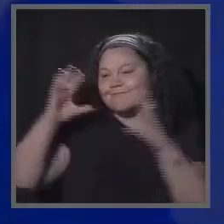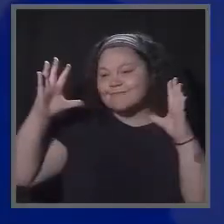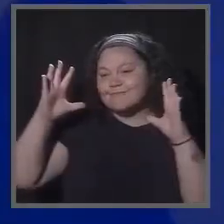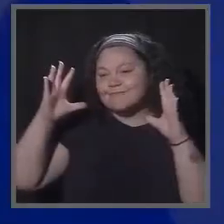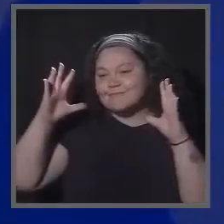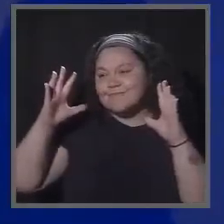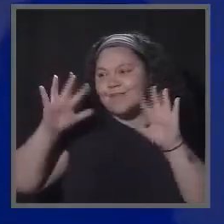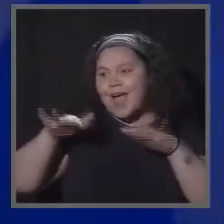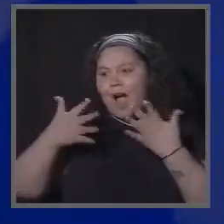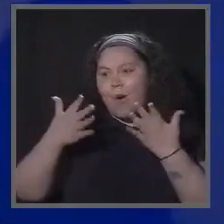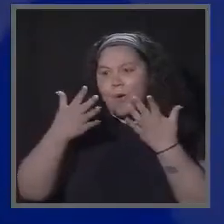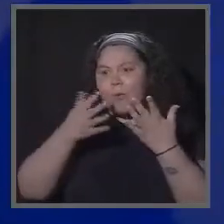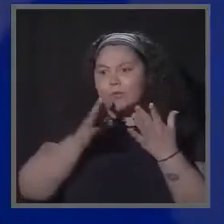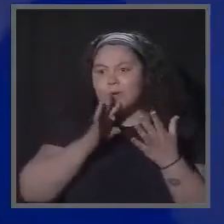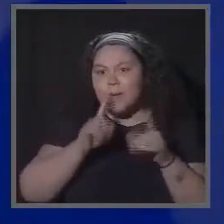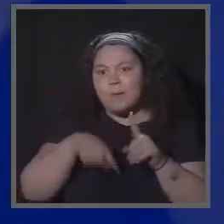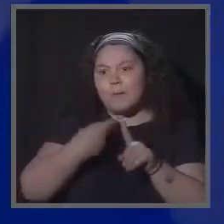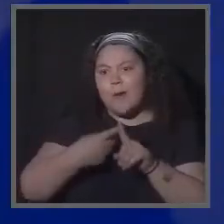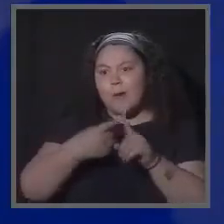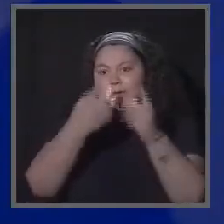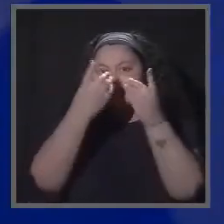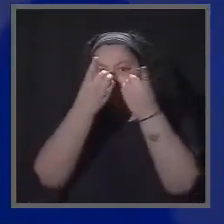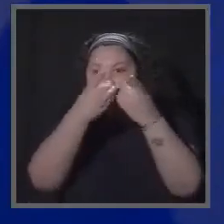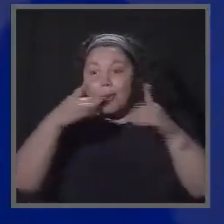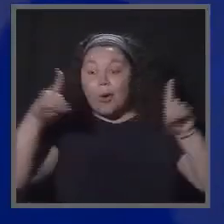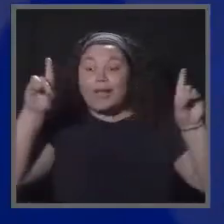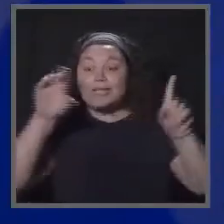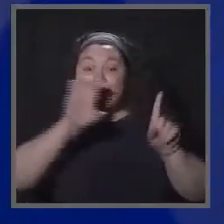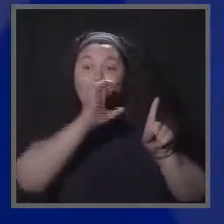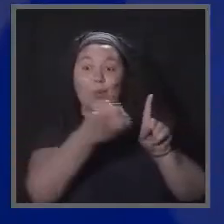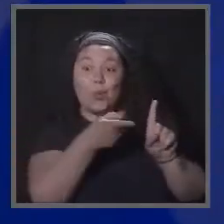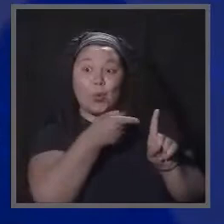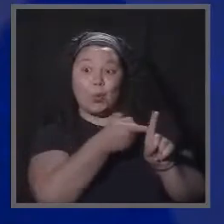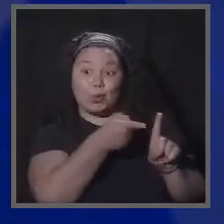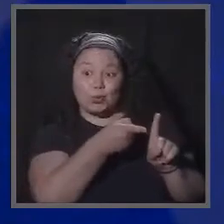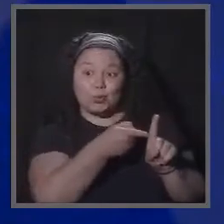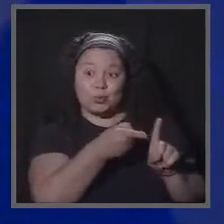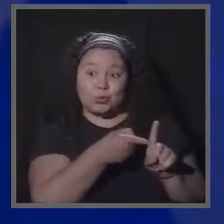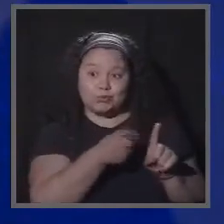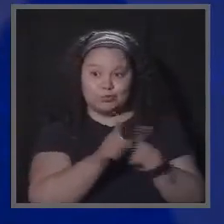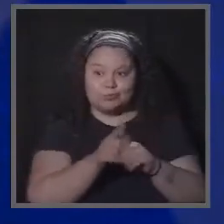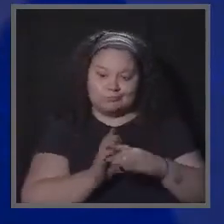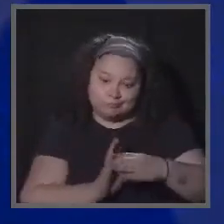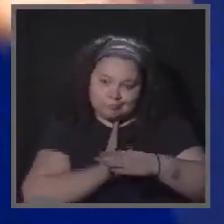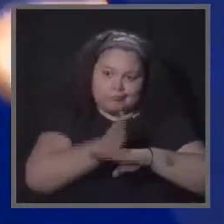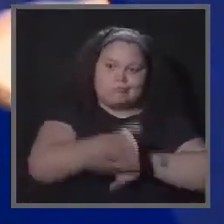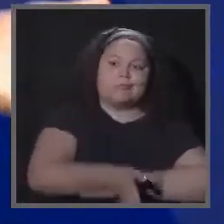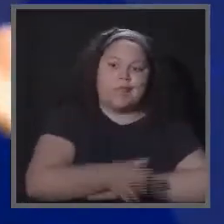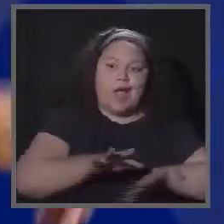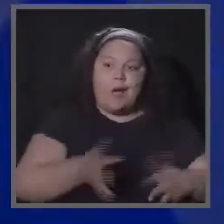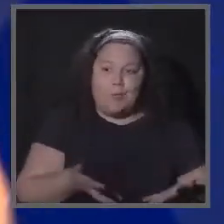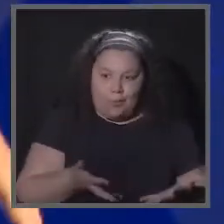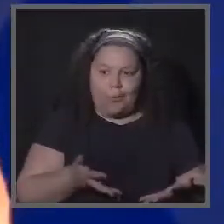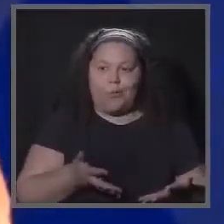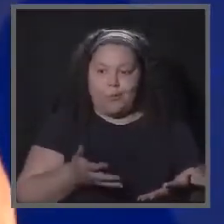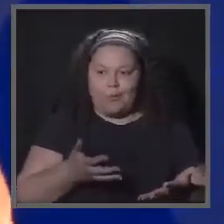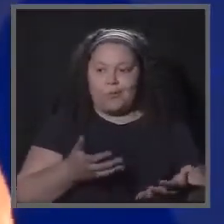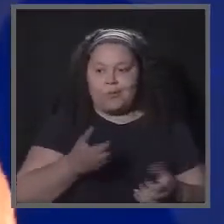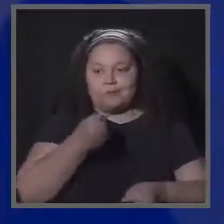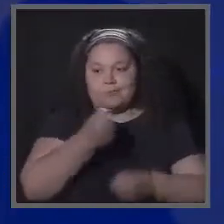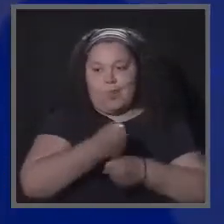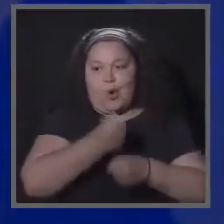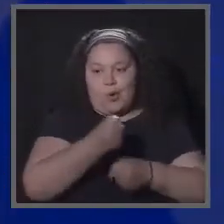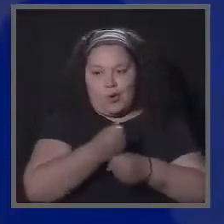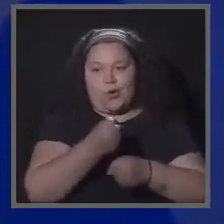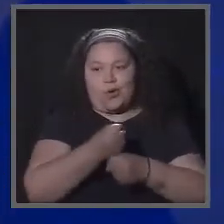democracy, which, as we know, proposes access to forms of promotion and creation and takes a step